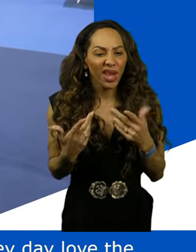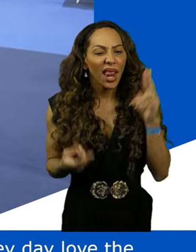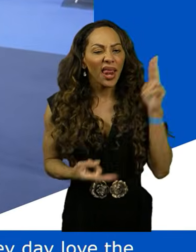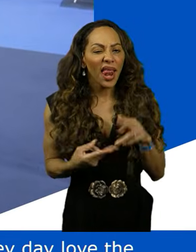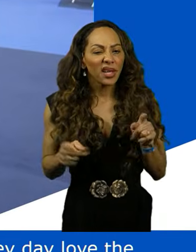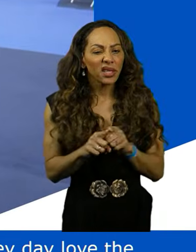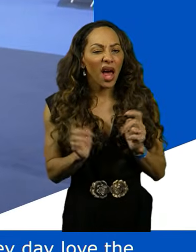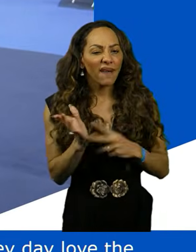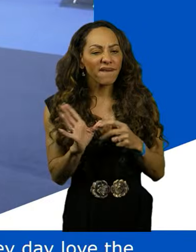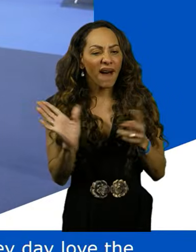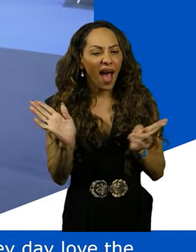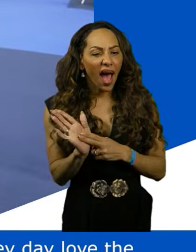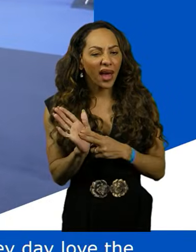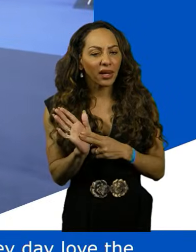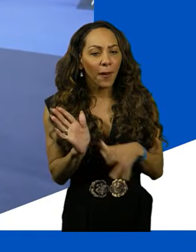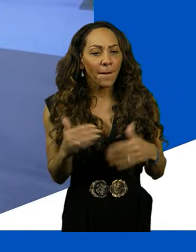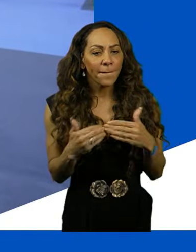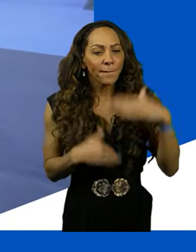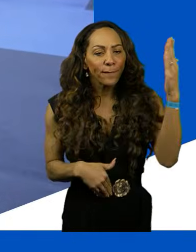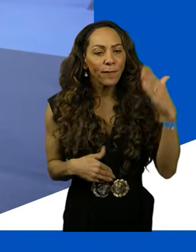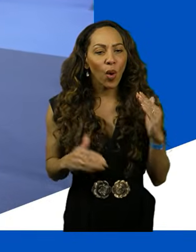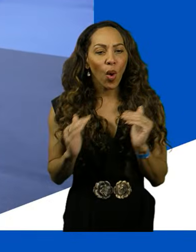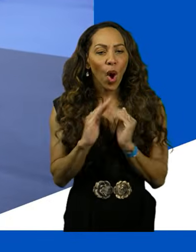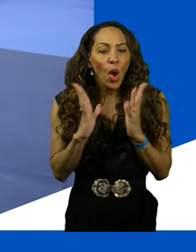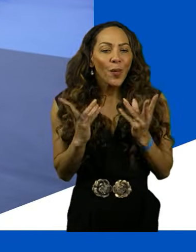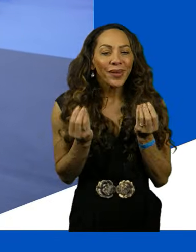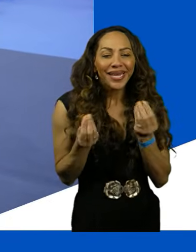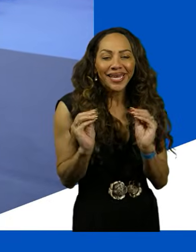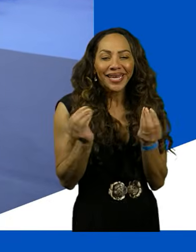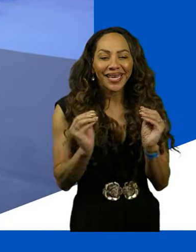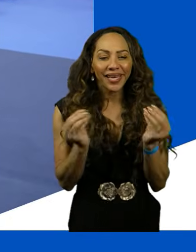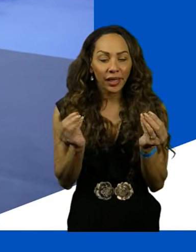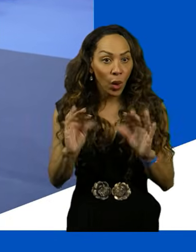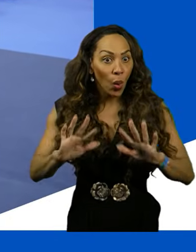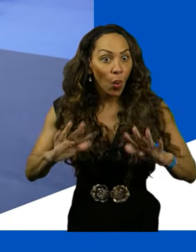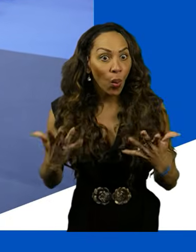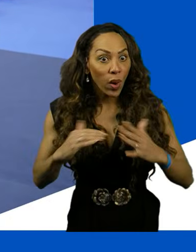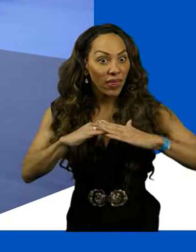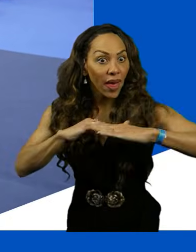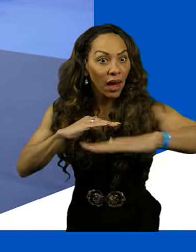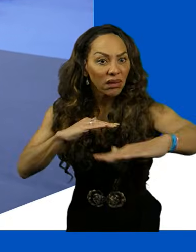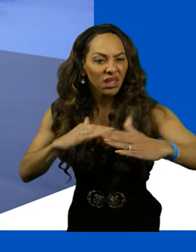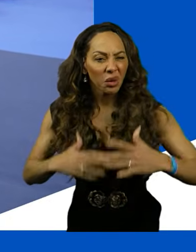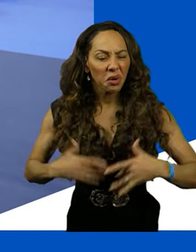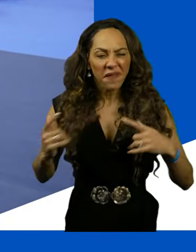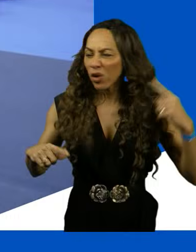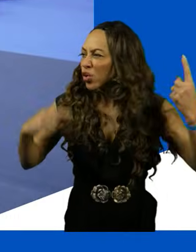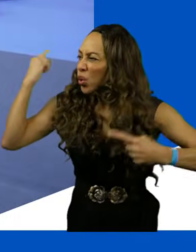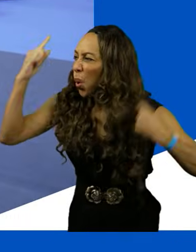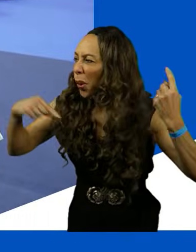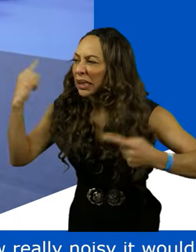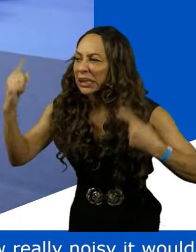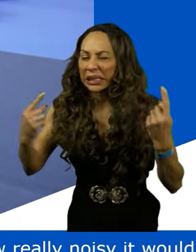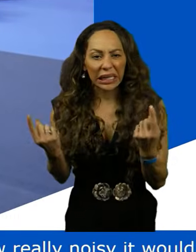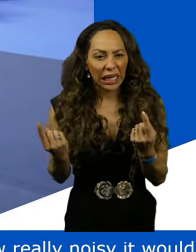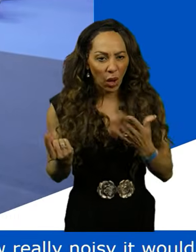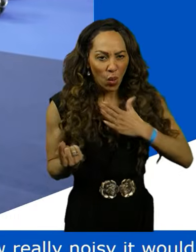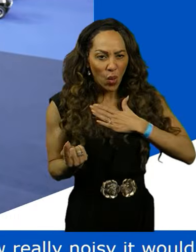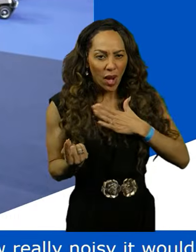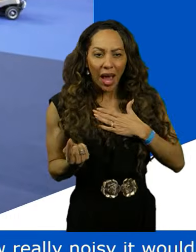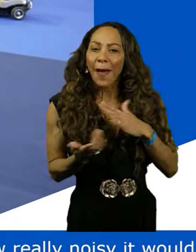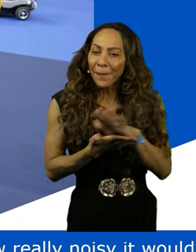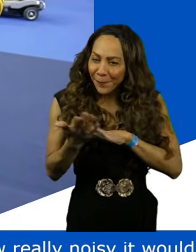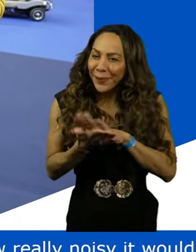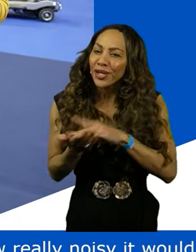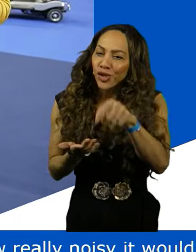because I suppose if you didn't have the carpet, it'd be really noisy, it would be very uncomfortable for a customer. So what a great thought to have put that in. It shows you really